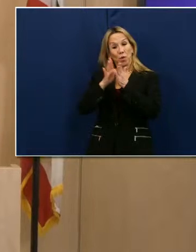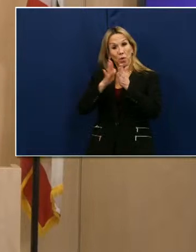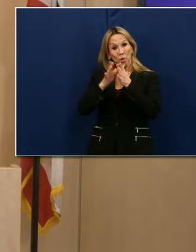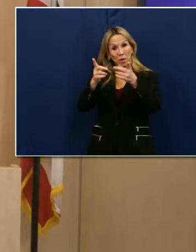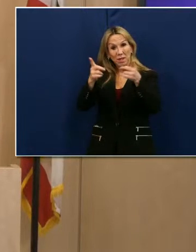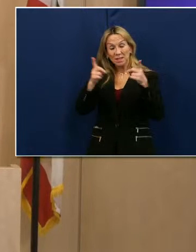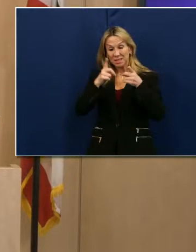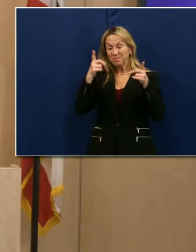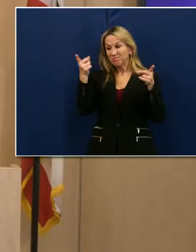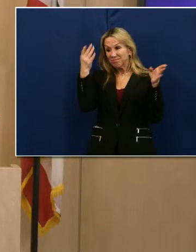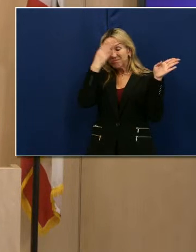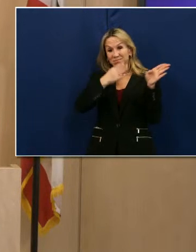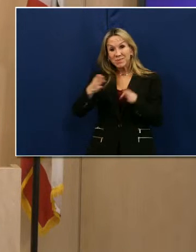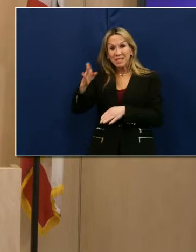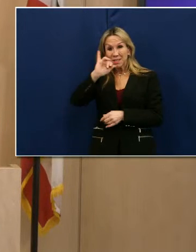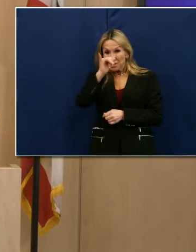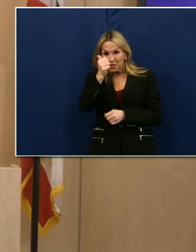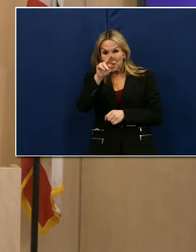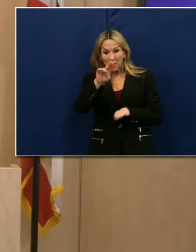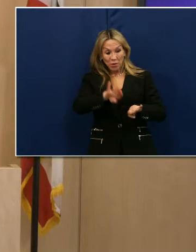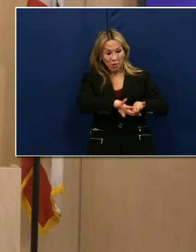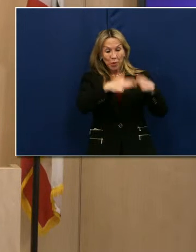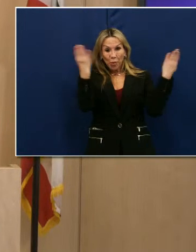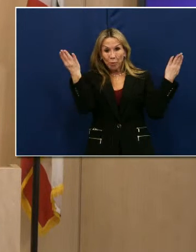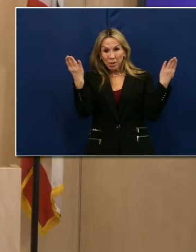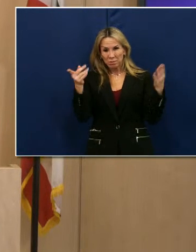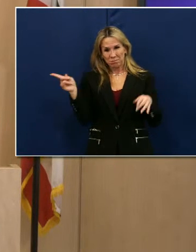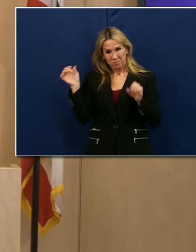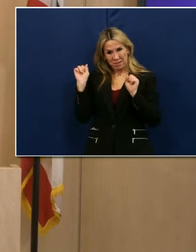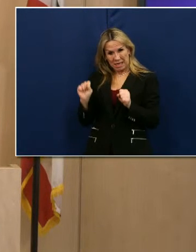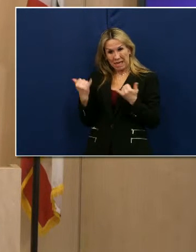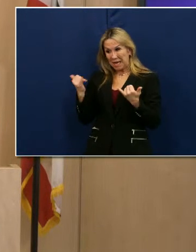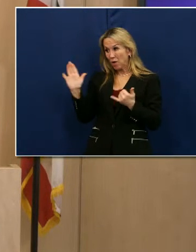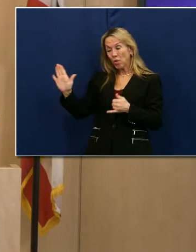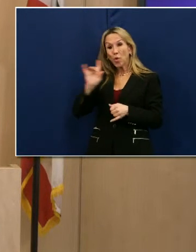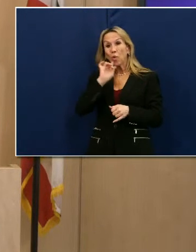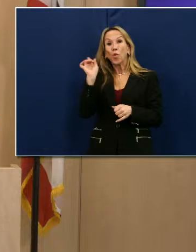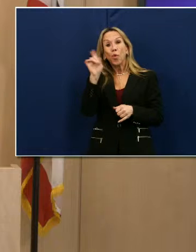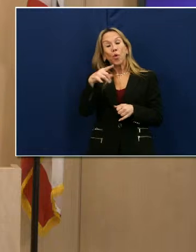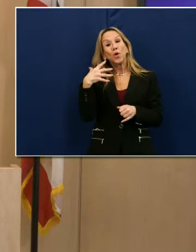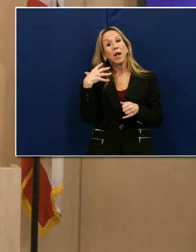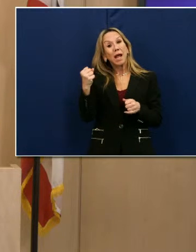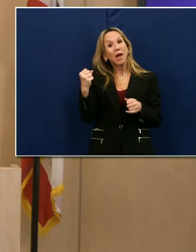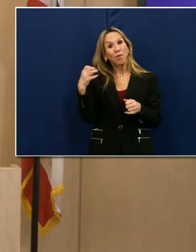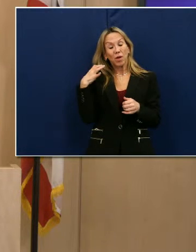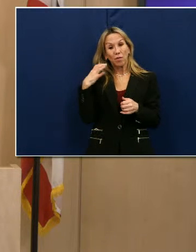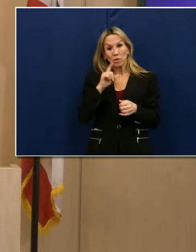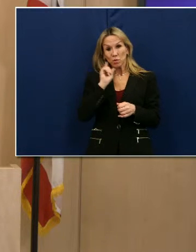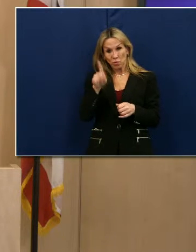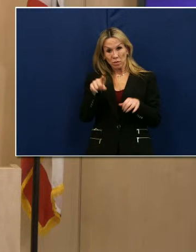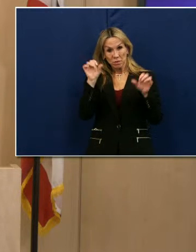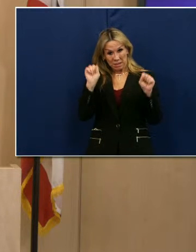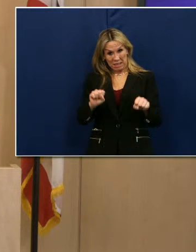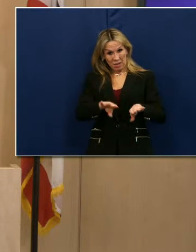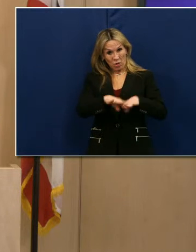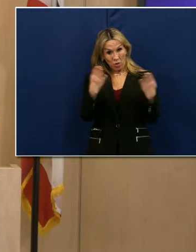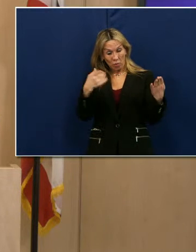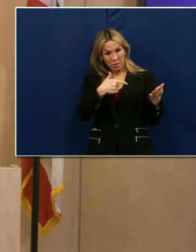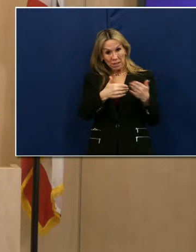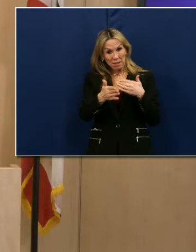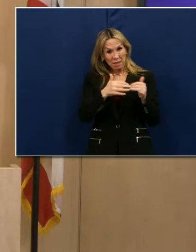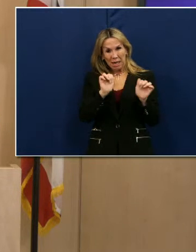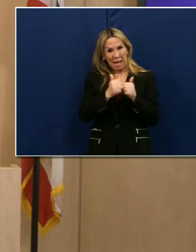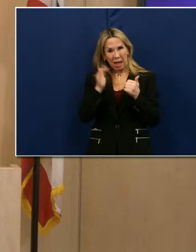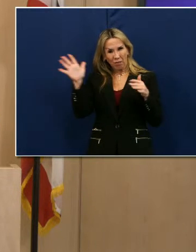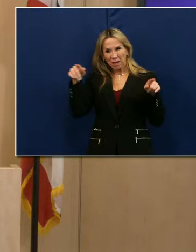classes in January. Is it permitted to reopen under the health officer's order, and how is it working with the district? Thank